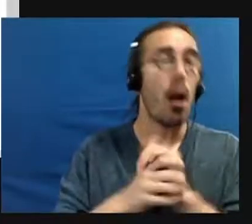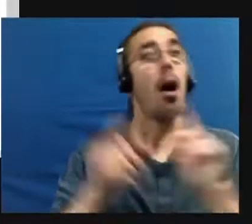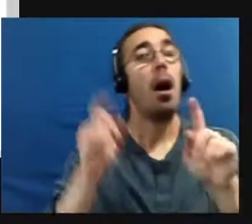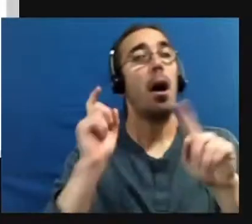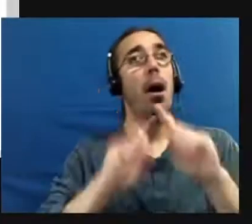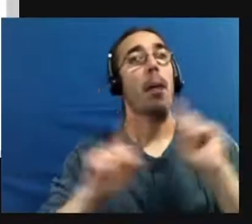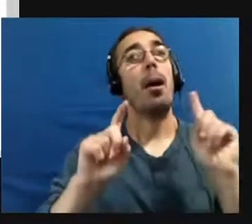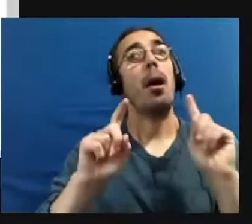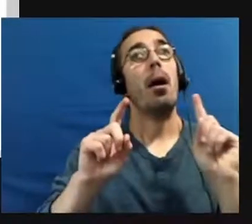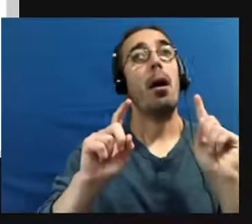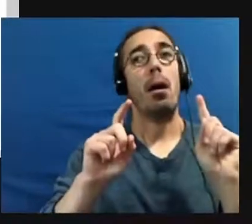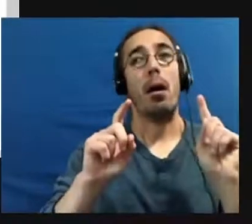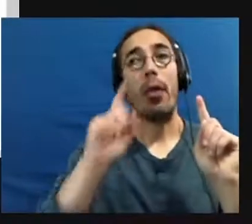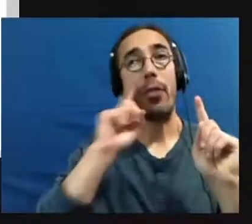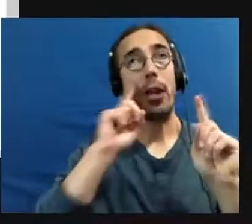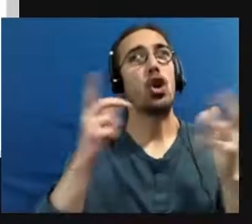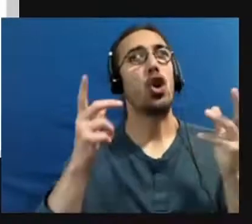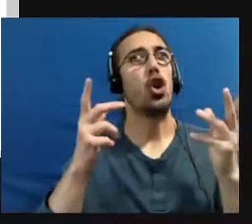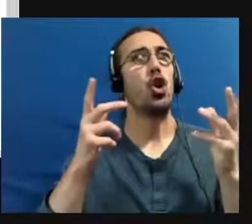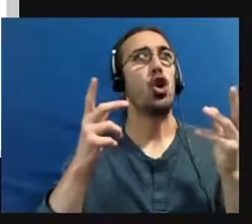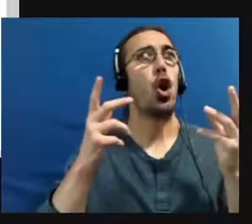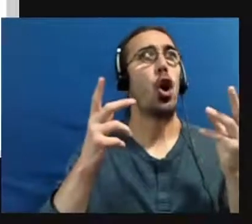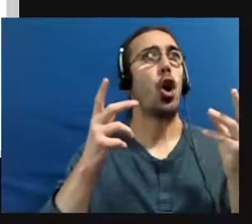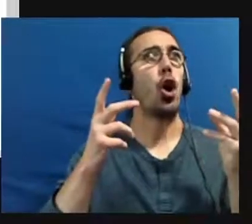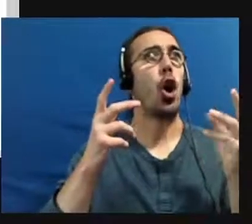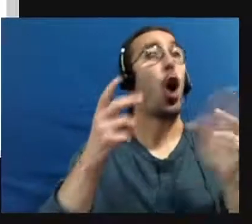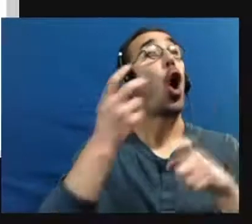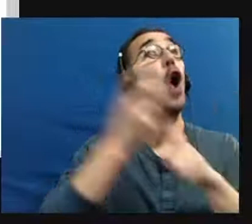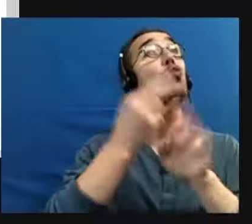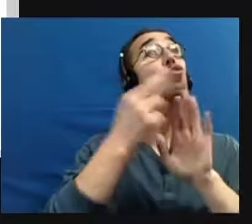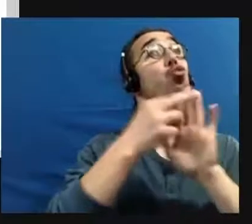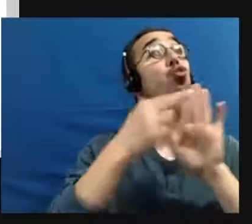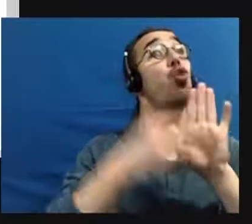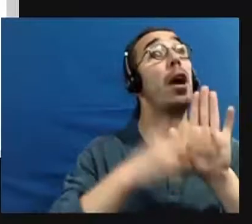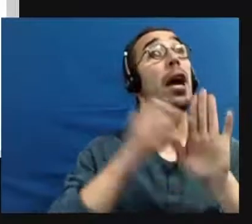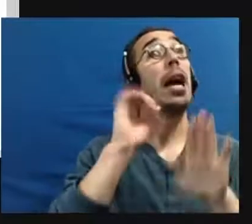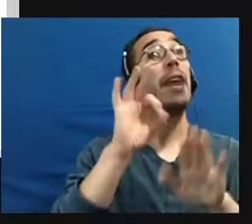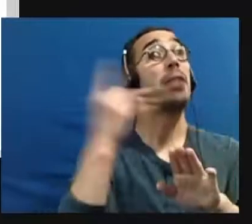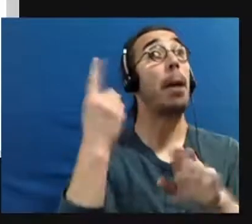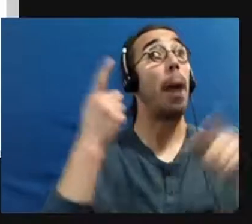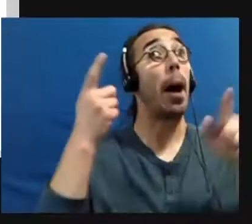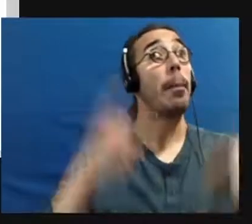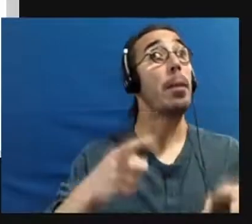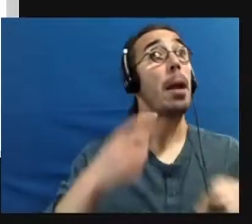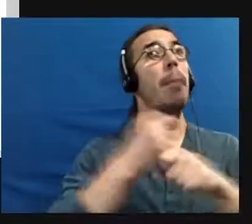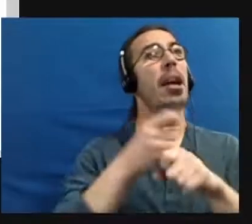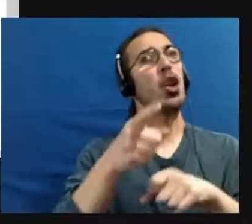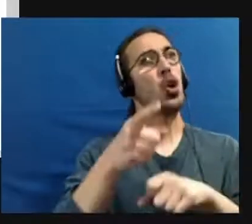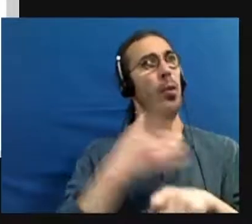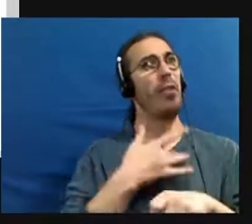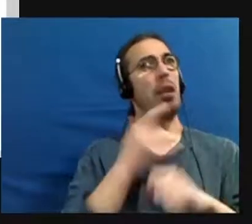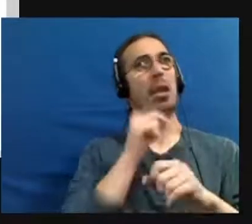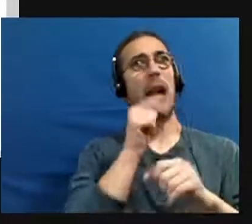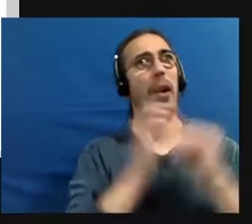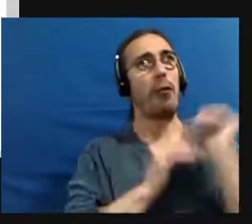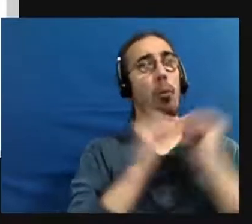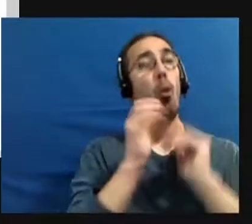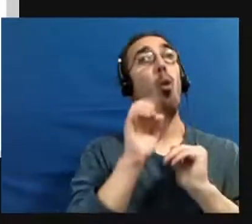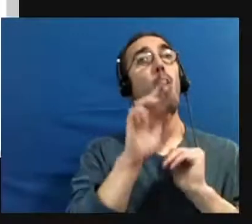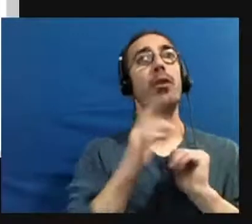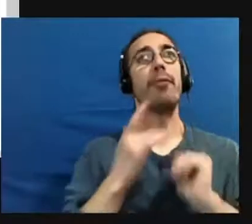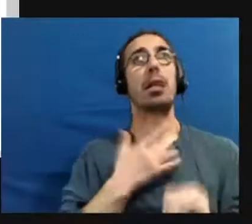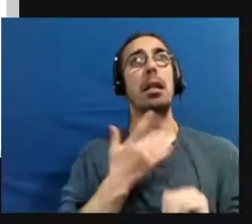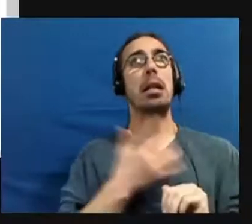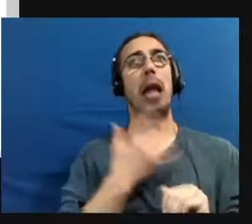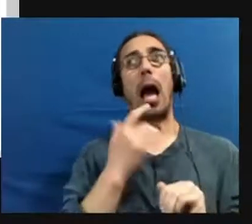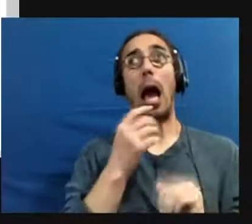of softer hard rule, if I can say that, is if something is happening that's making you uncomfortable, or it makes you think like, I wouldn't want that